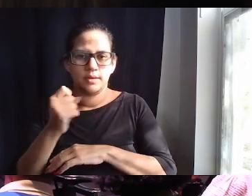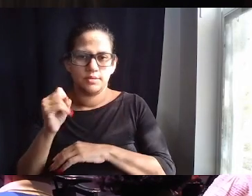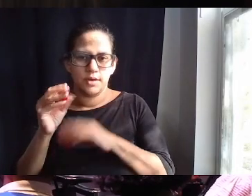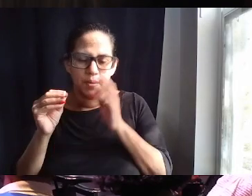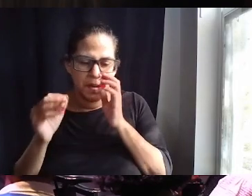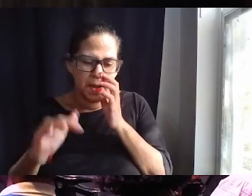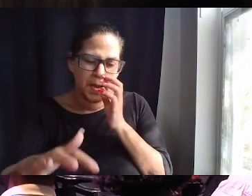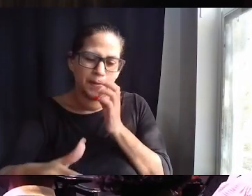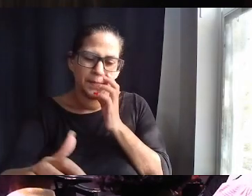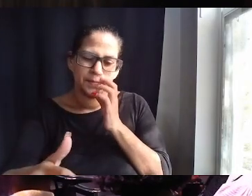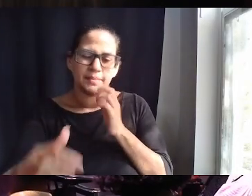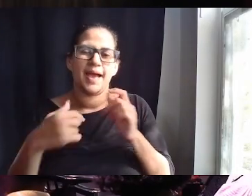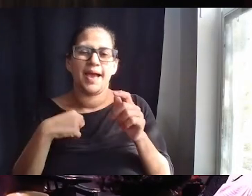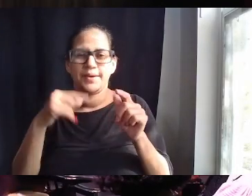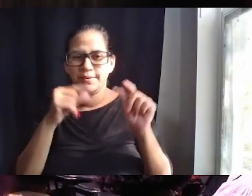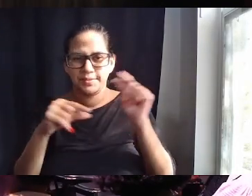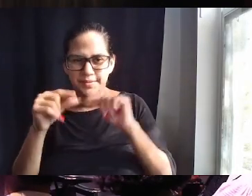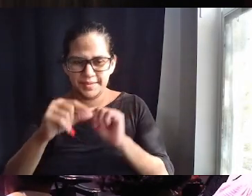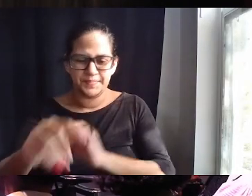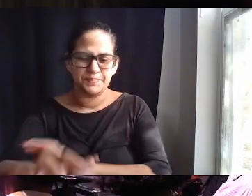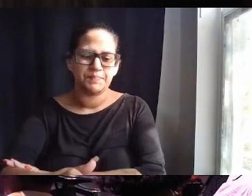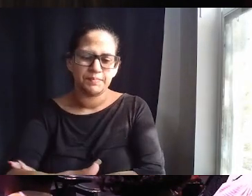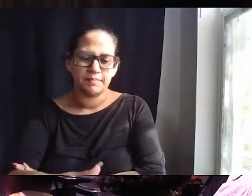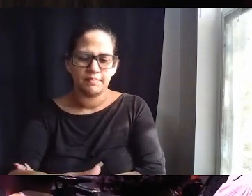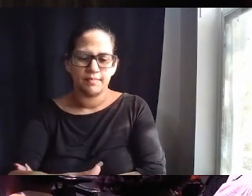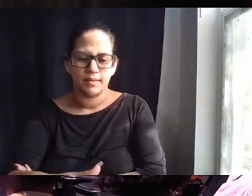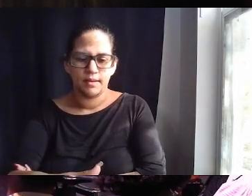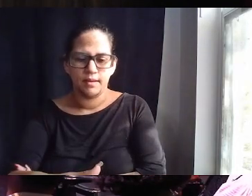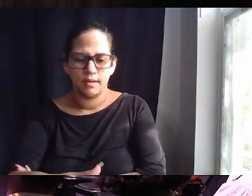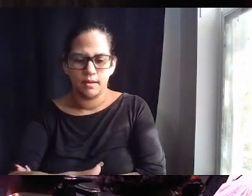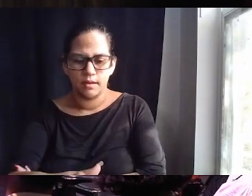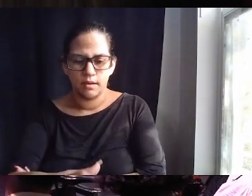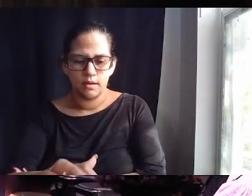it, and in fact, there was no snow.